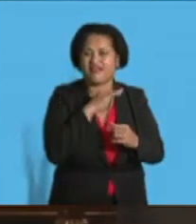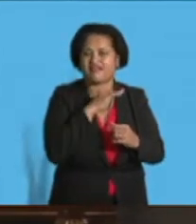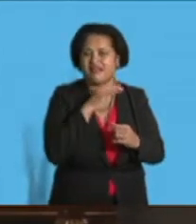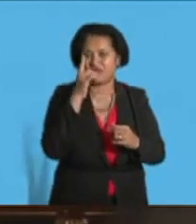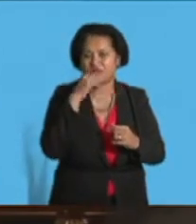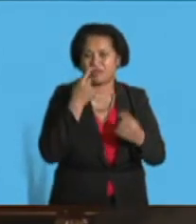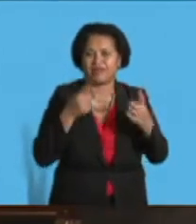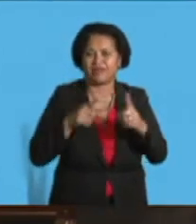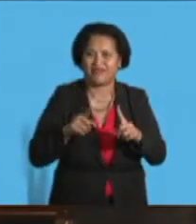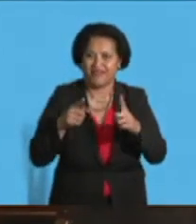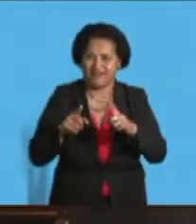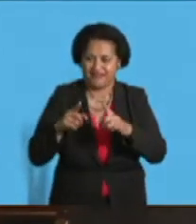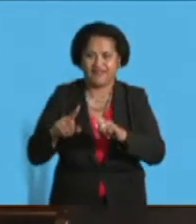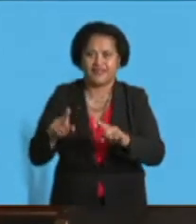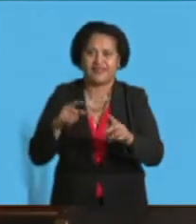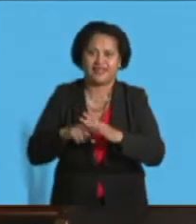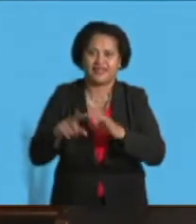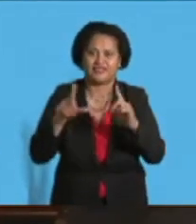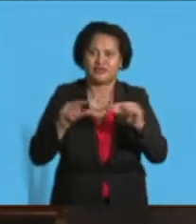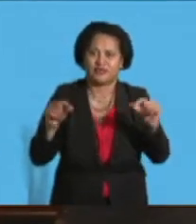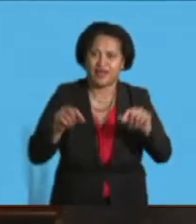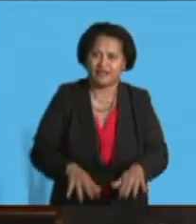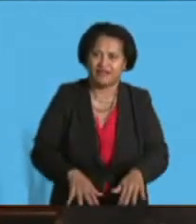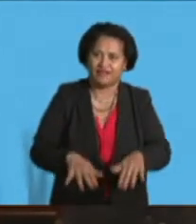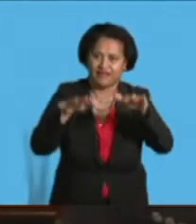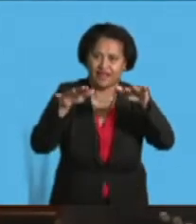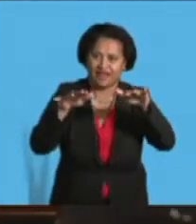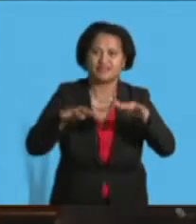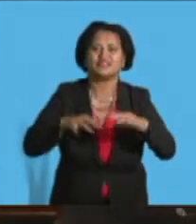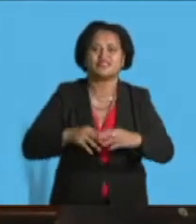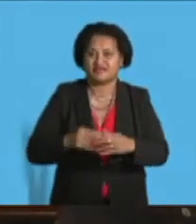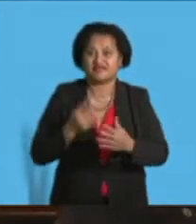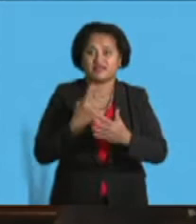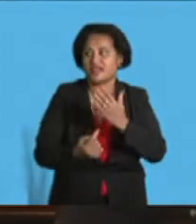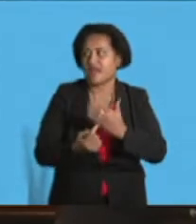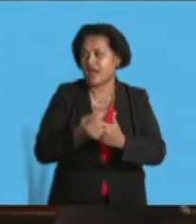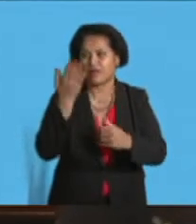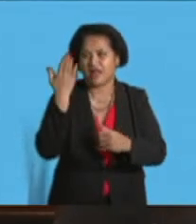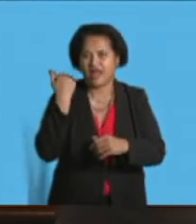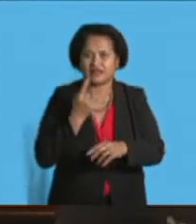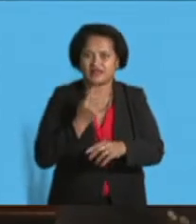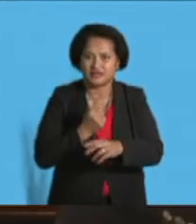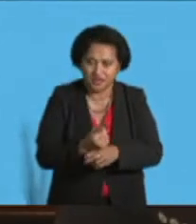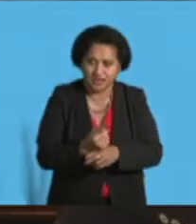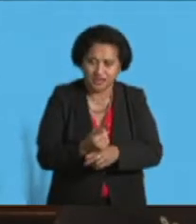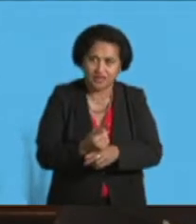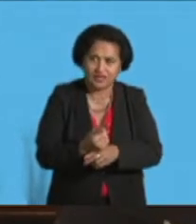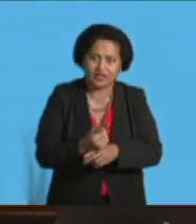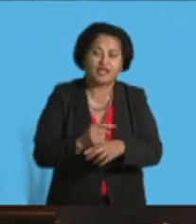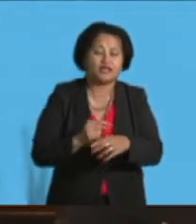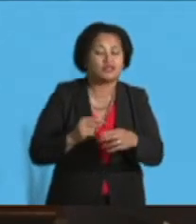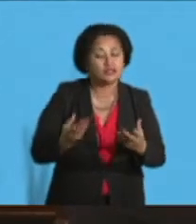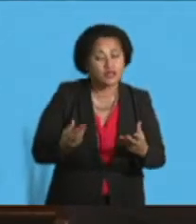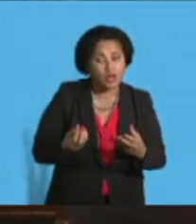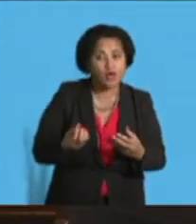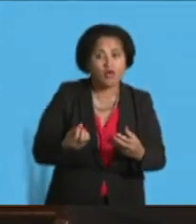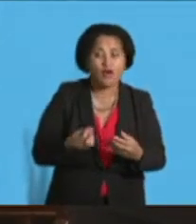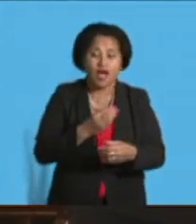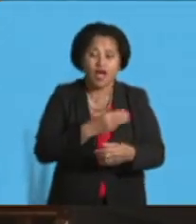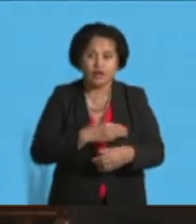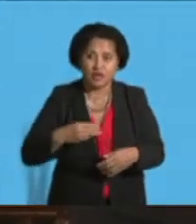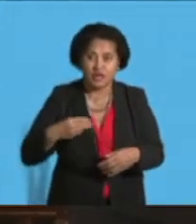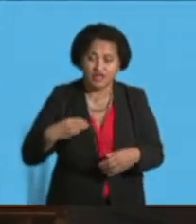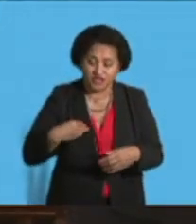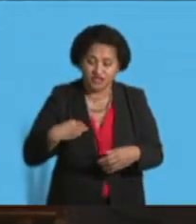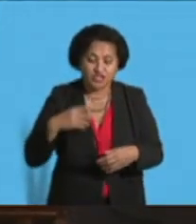in this flood in Japan that took place last weekend. Madam Speaker, Ministry of Waterways were formed during last